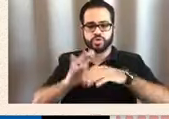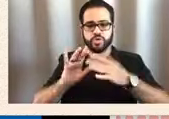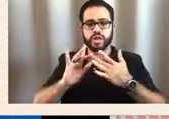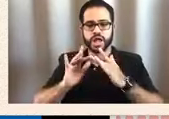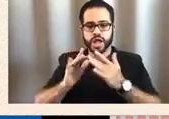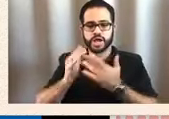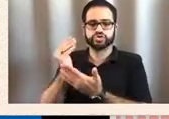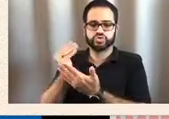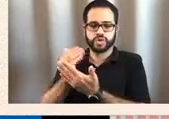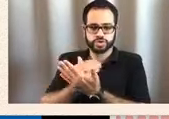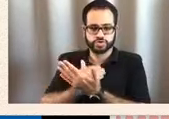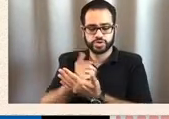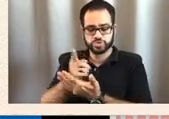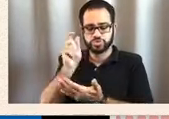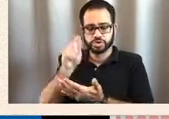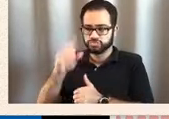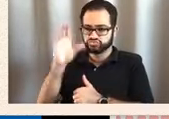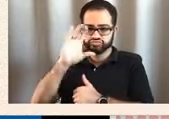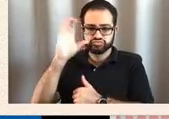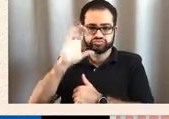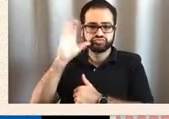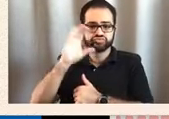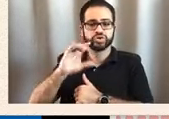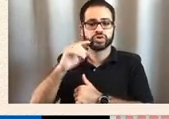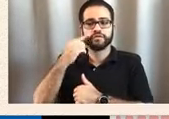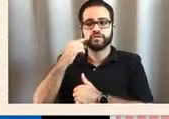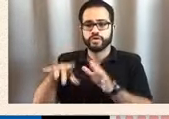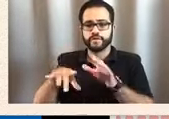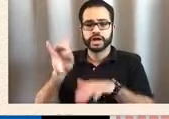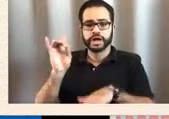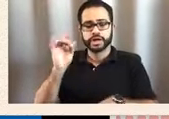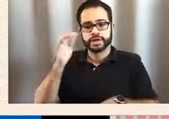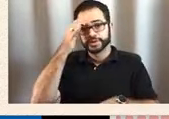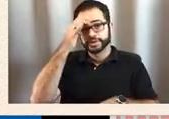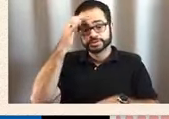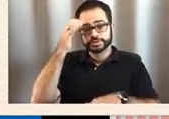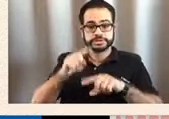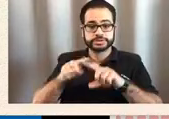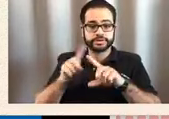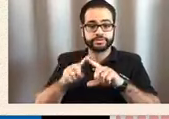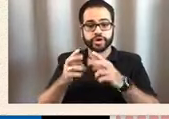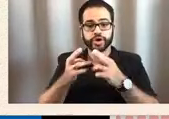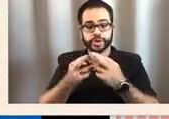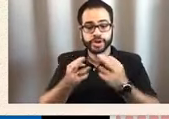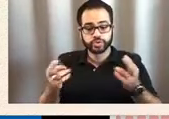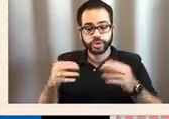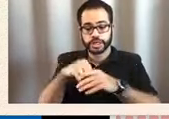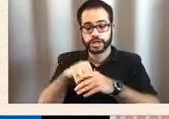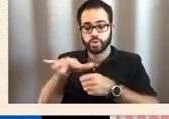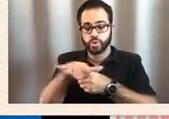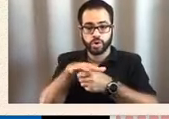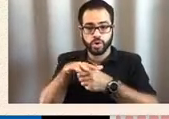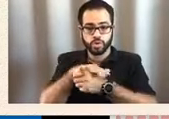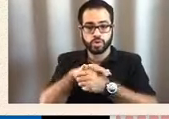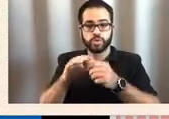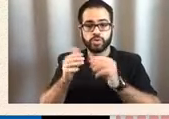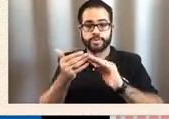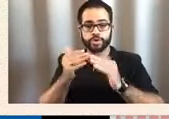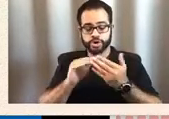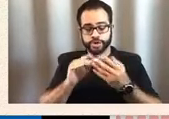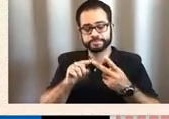you can search to find resources in your local communities. You can access this